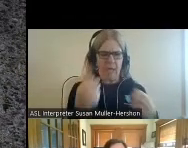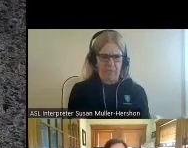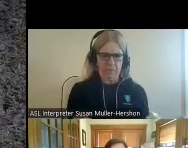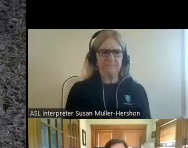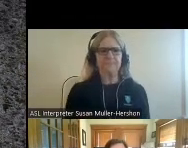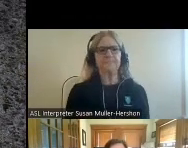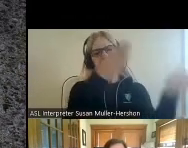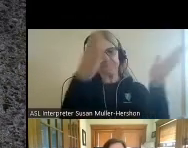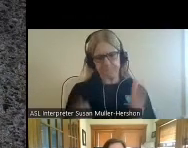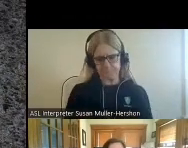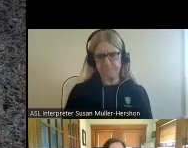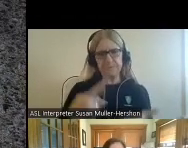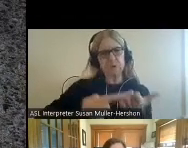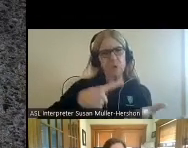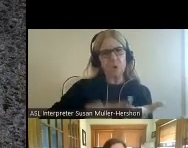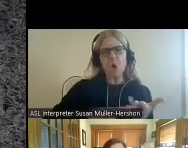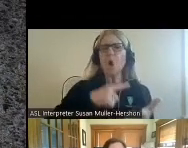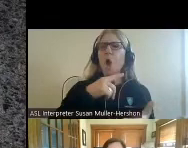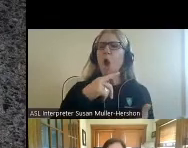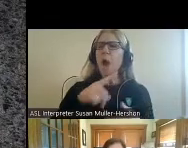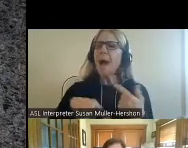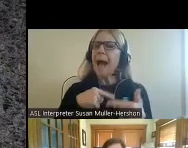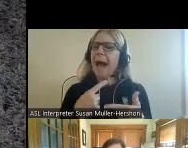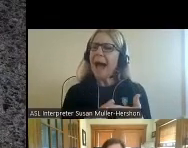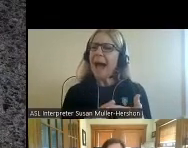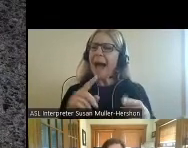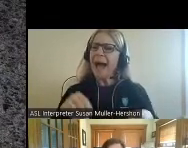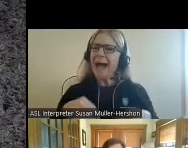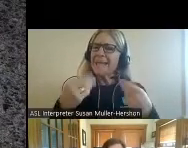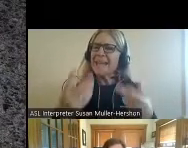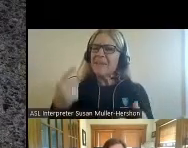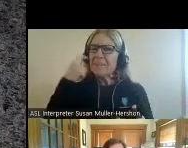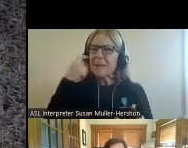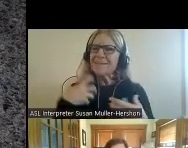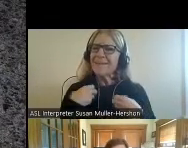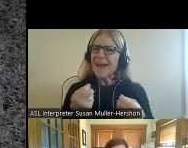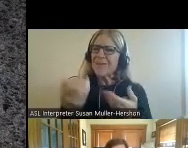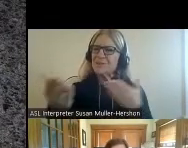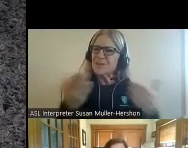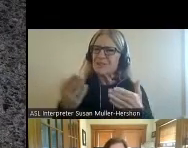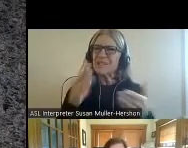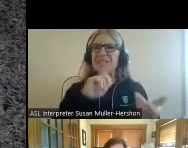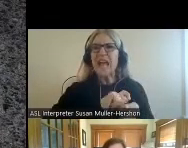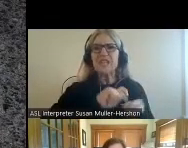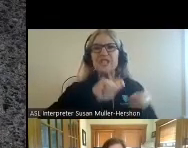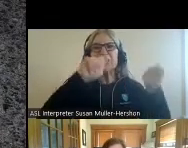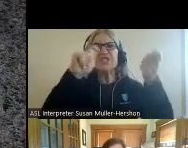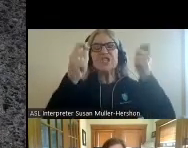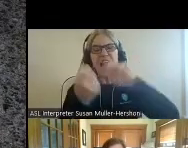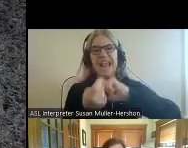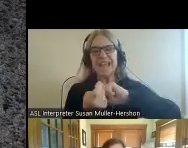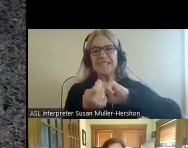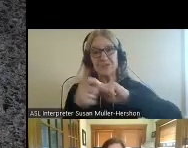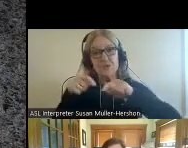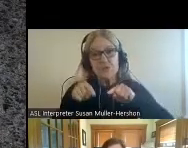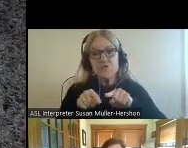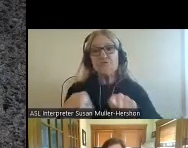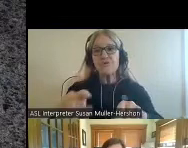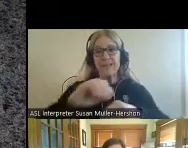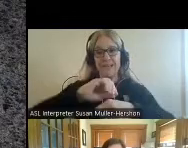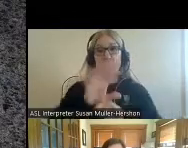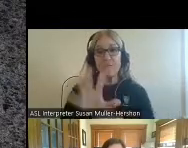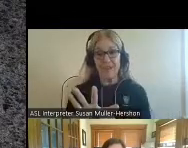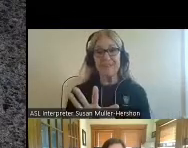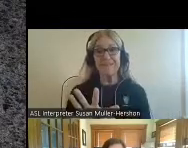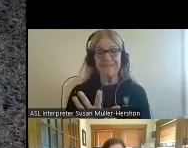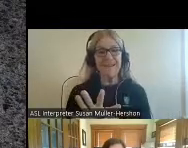be talking a little bit about how the provision of mental health services has changed over the course of the pandemic,